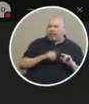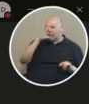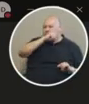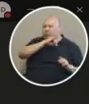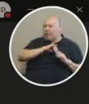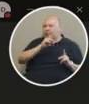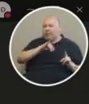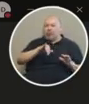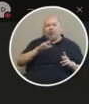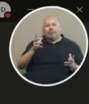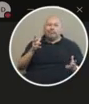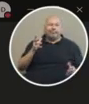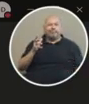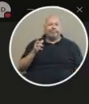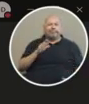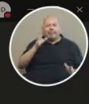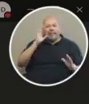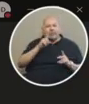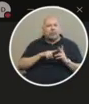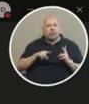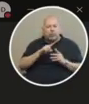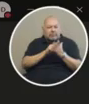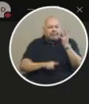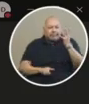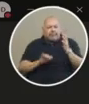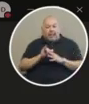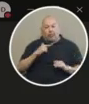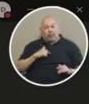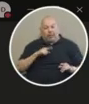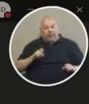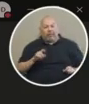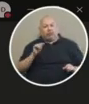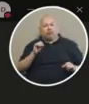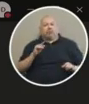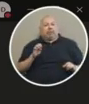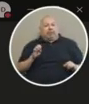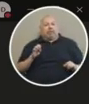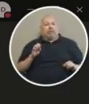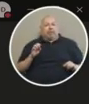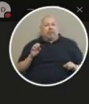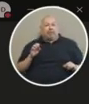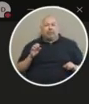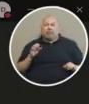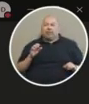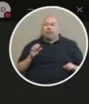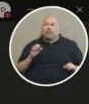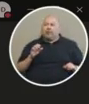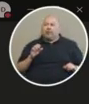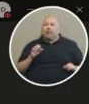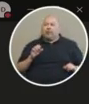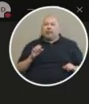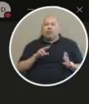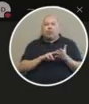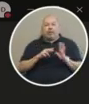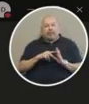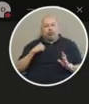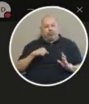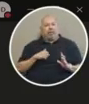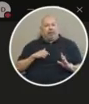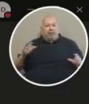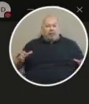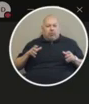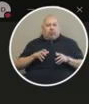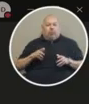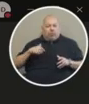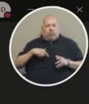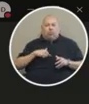assume that people are just going to listen to these items. That we need to be as an institution as